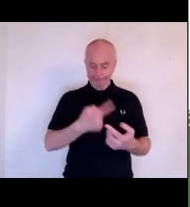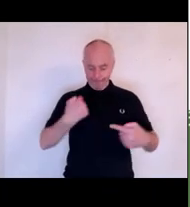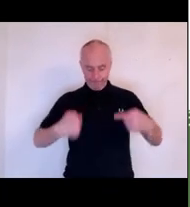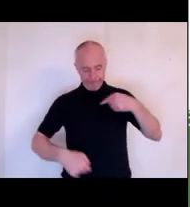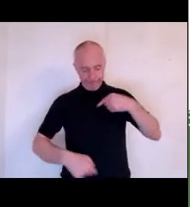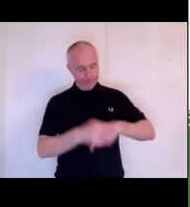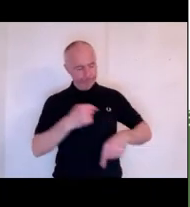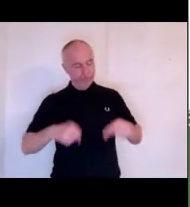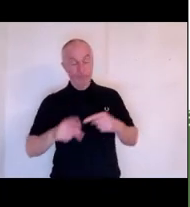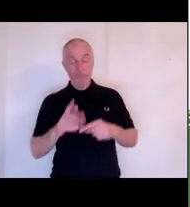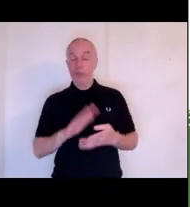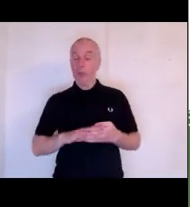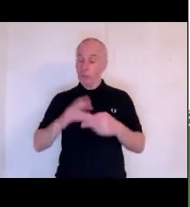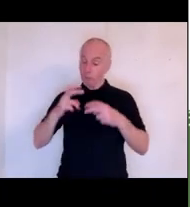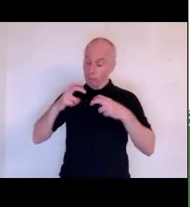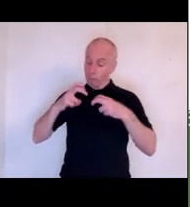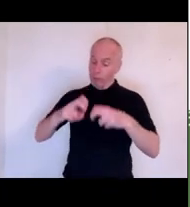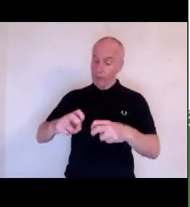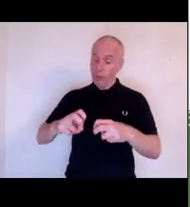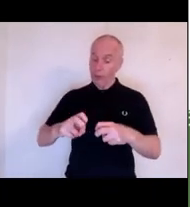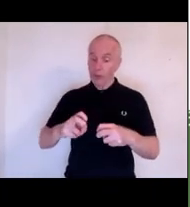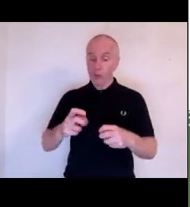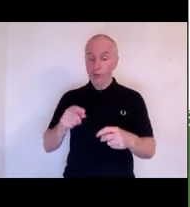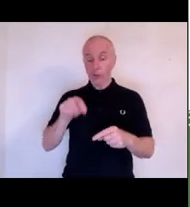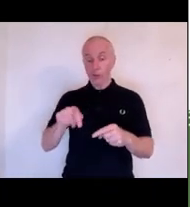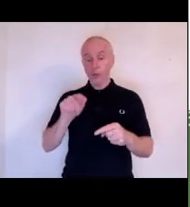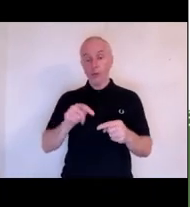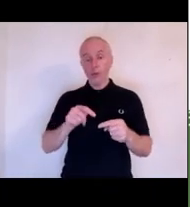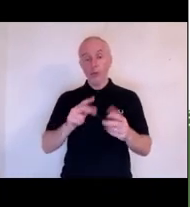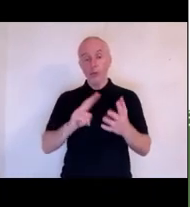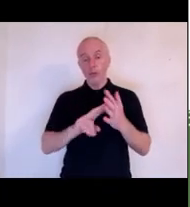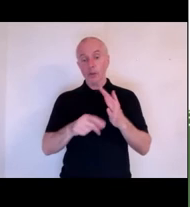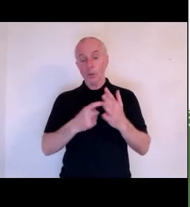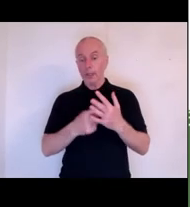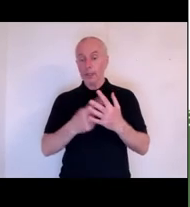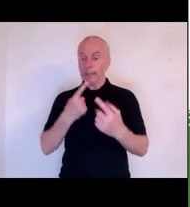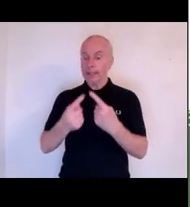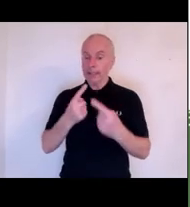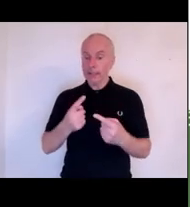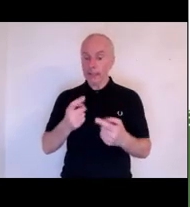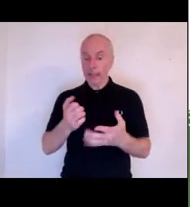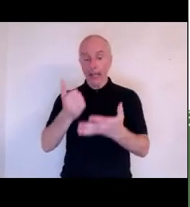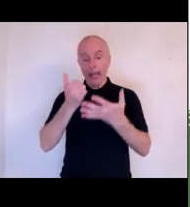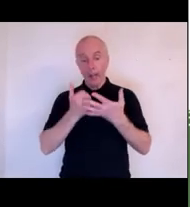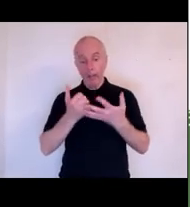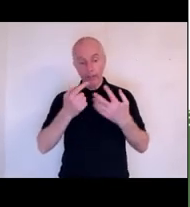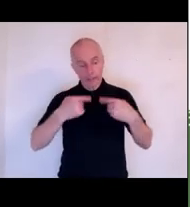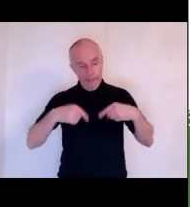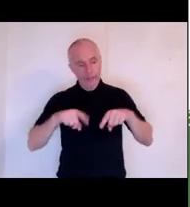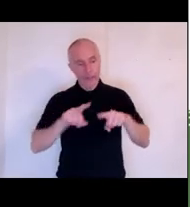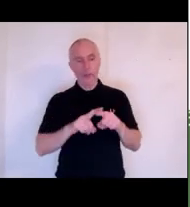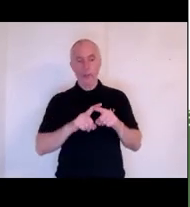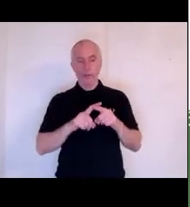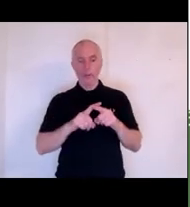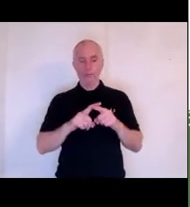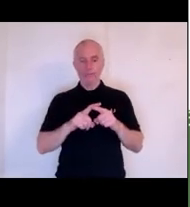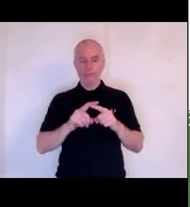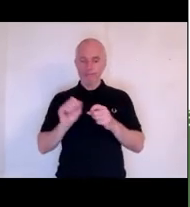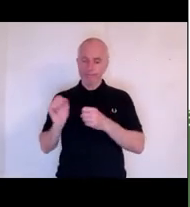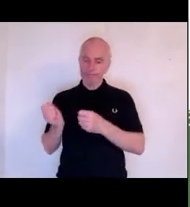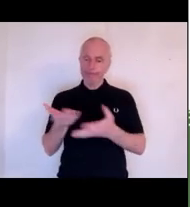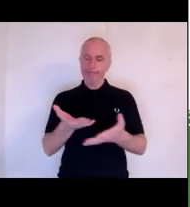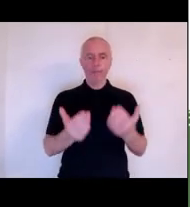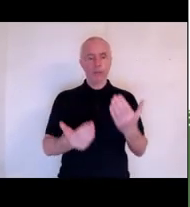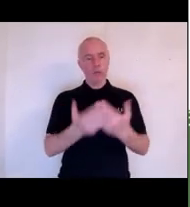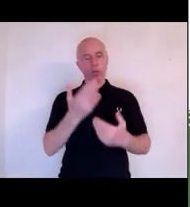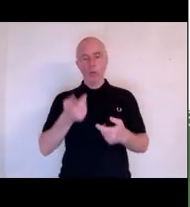helps us to explore new treatments as well as safely deliver existing treatments. And as I mentioned before, a lot of